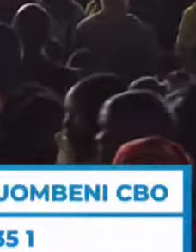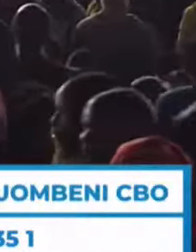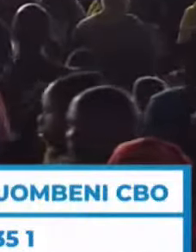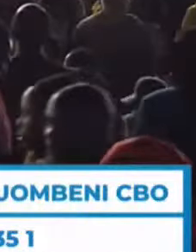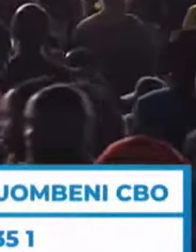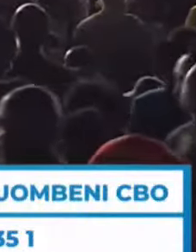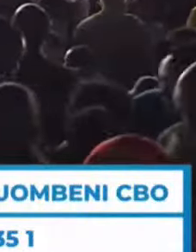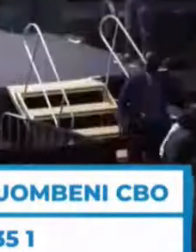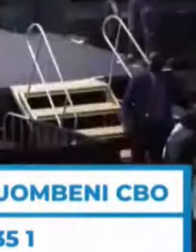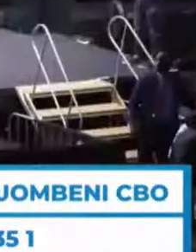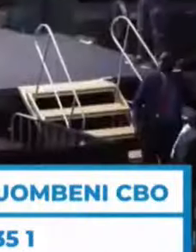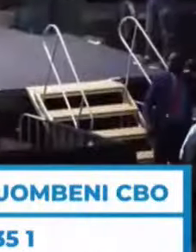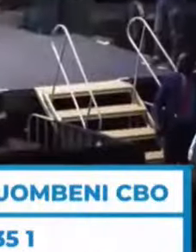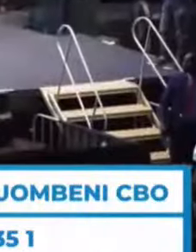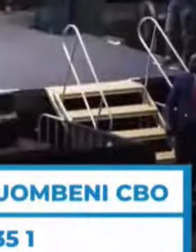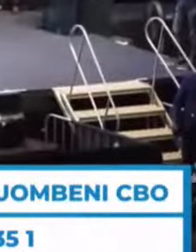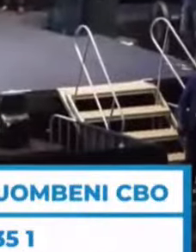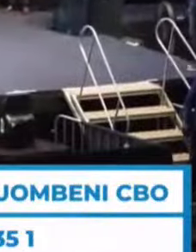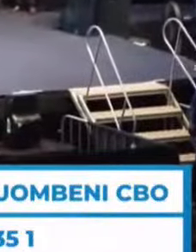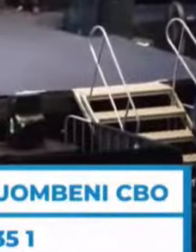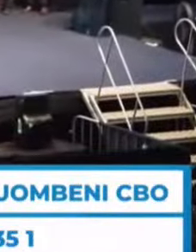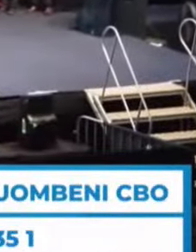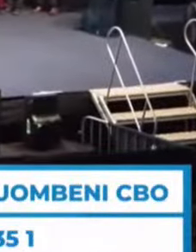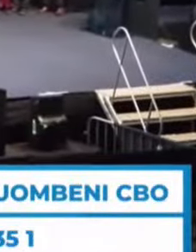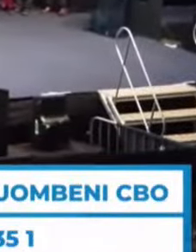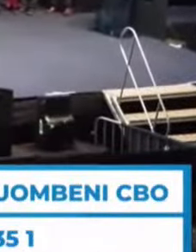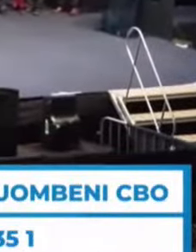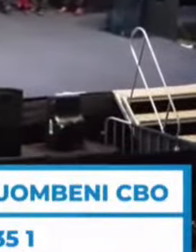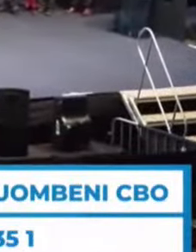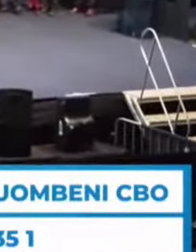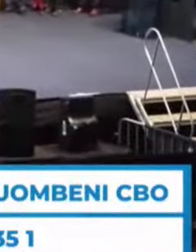around Money Follows